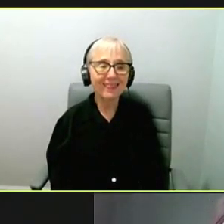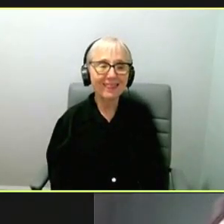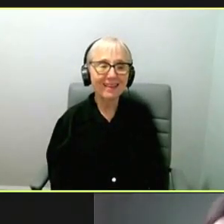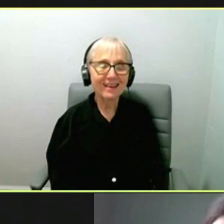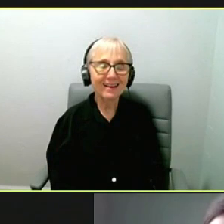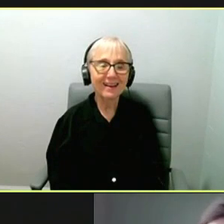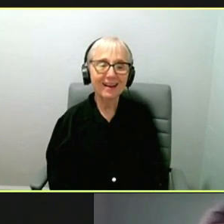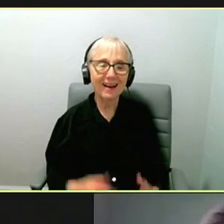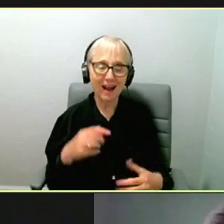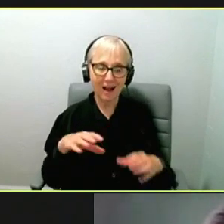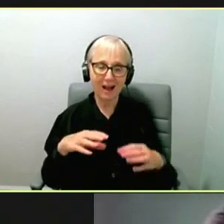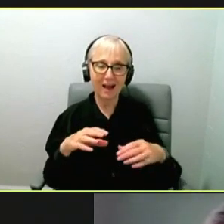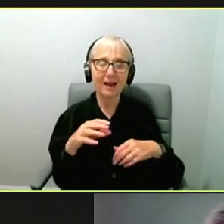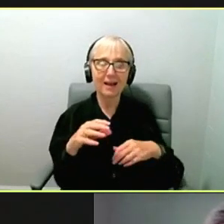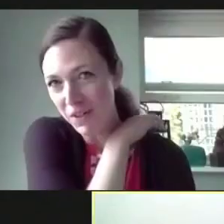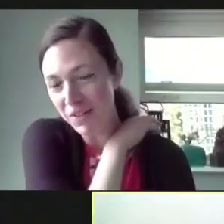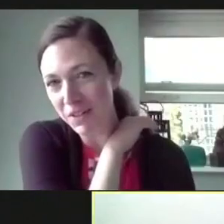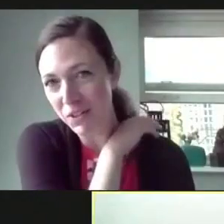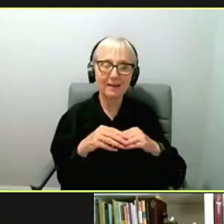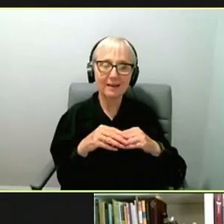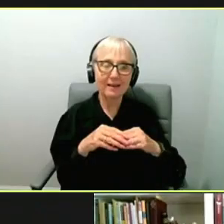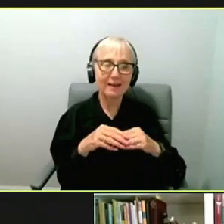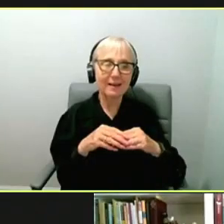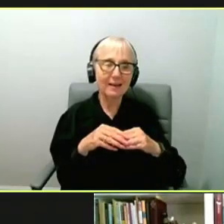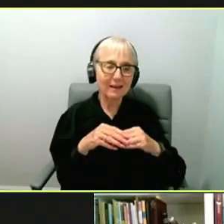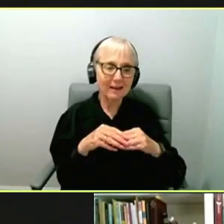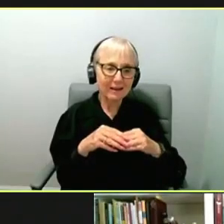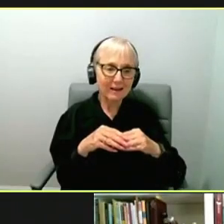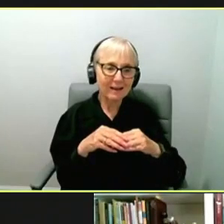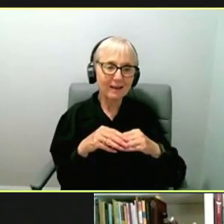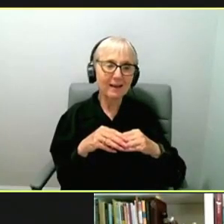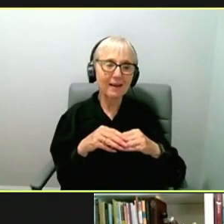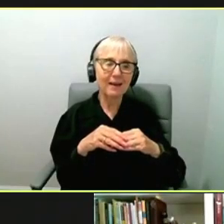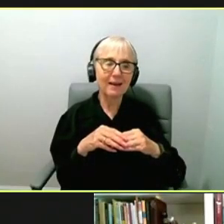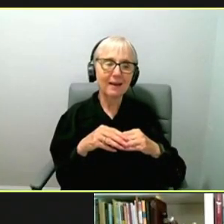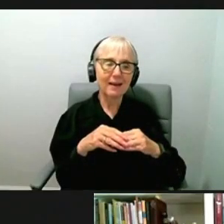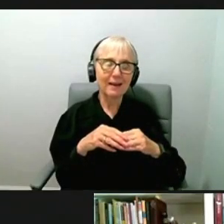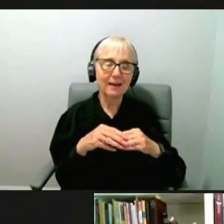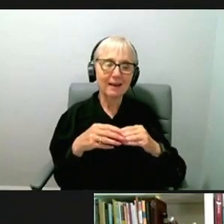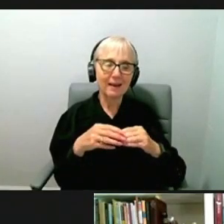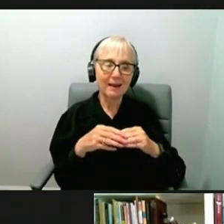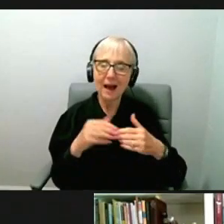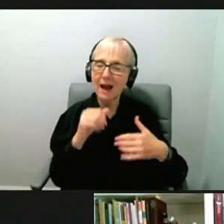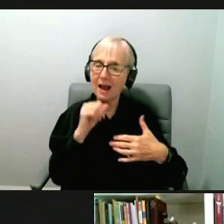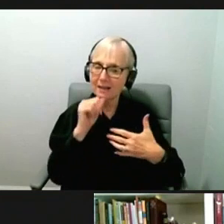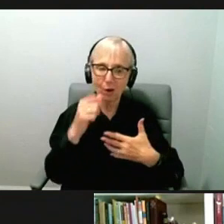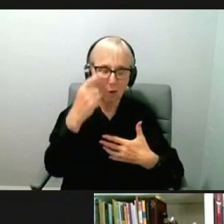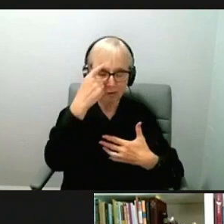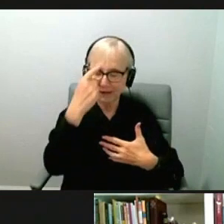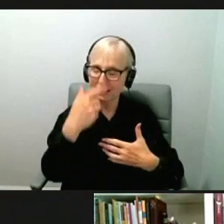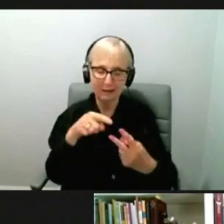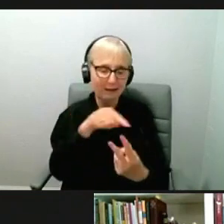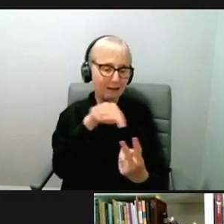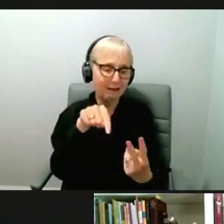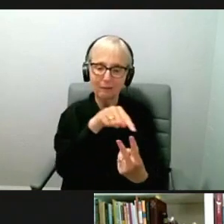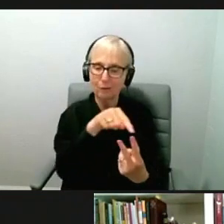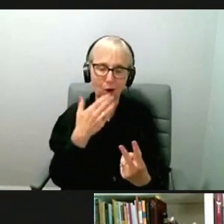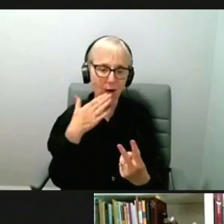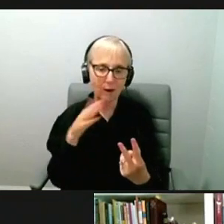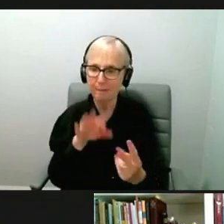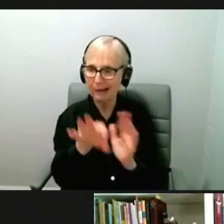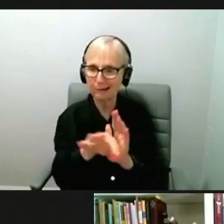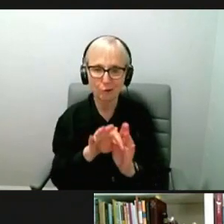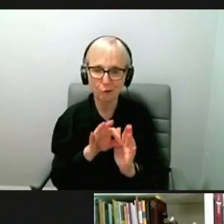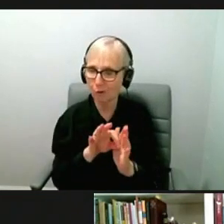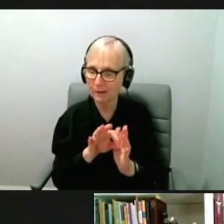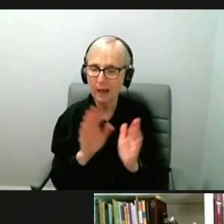I can take this one, and Dr. France can chime in if I miss anything. Ultimately, I don't think there's a bad choice. And I